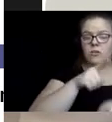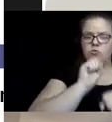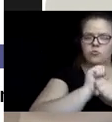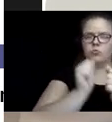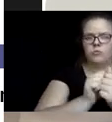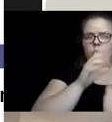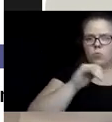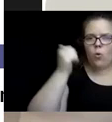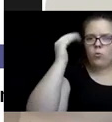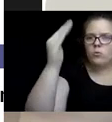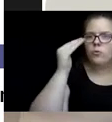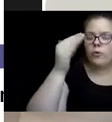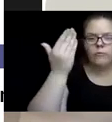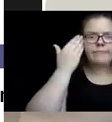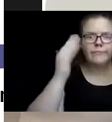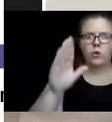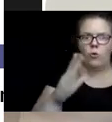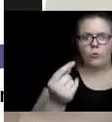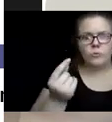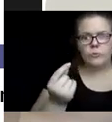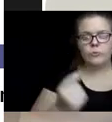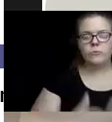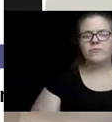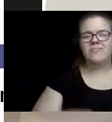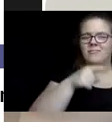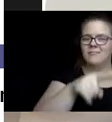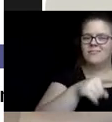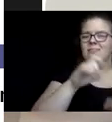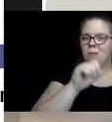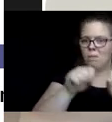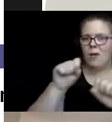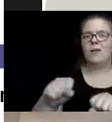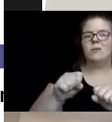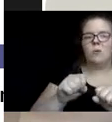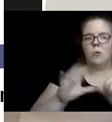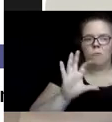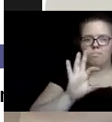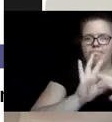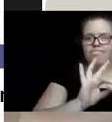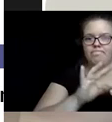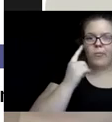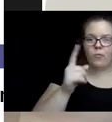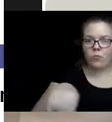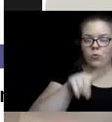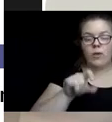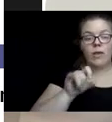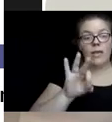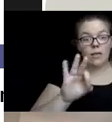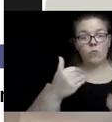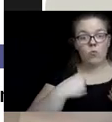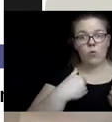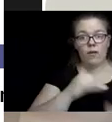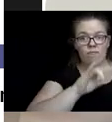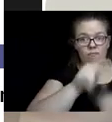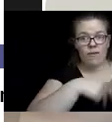adult and you don't know where to go, this is a possible avenue for you to go. And if you do have one of those cases, I would